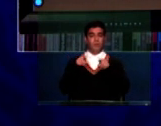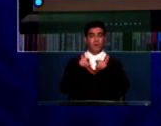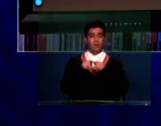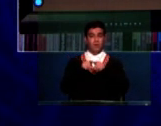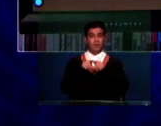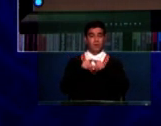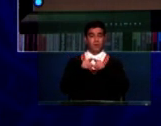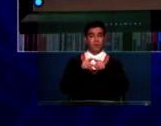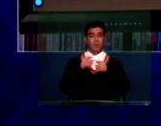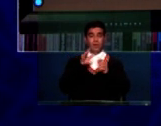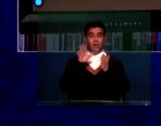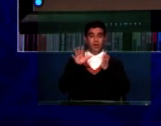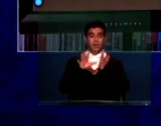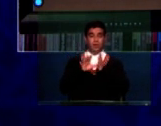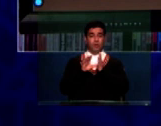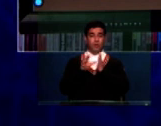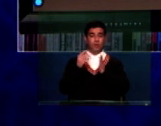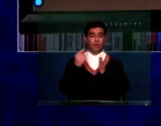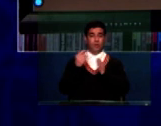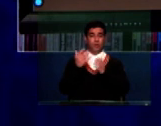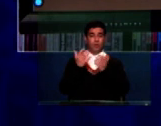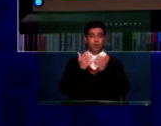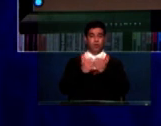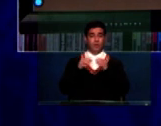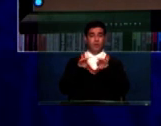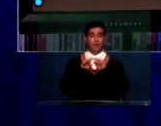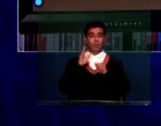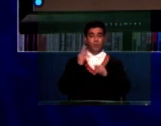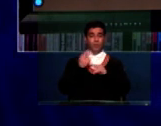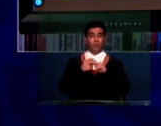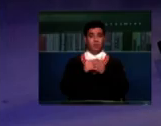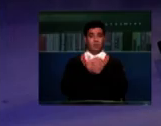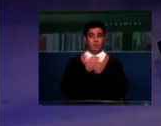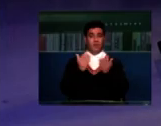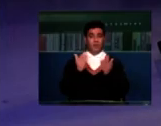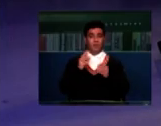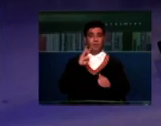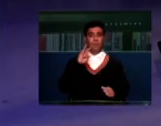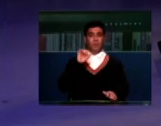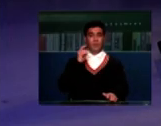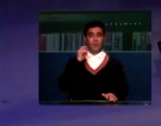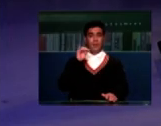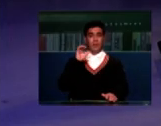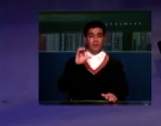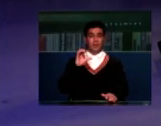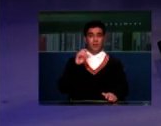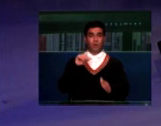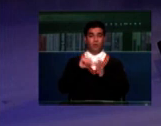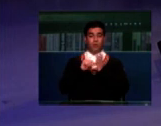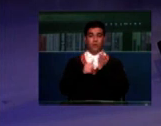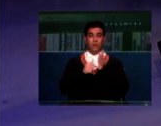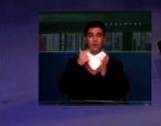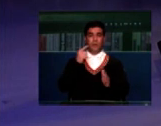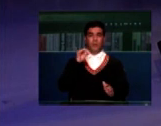ham zar elektronlar soni teng bo'lib qoladi. Va natijada biz marganis qo'sh oksidiga 16ta